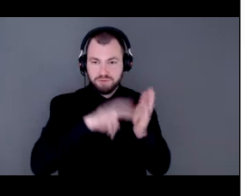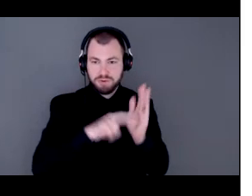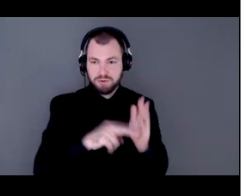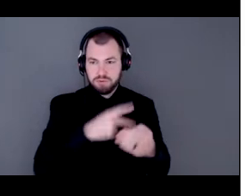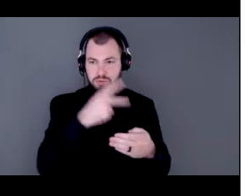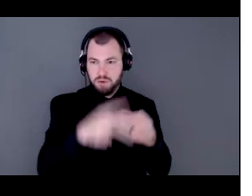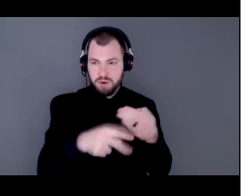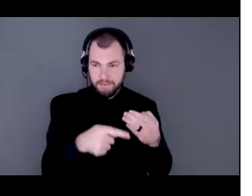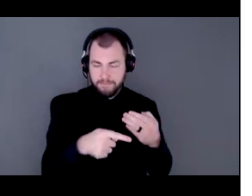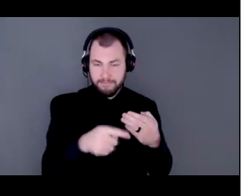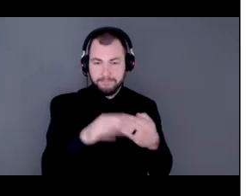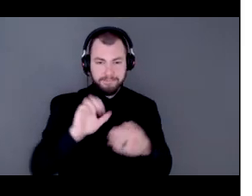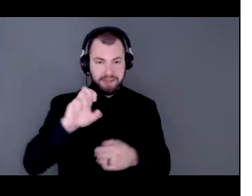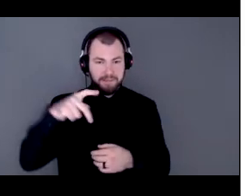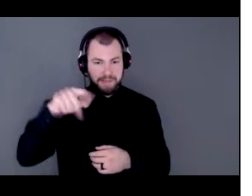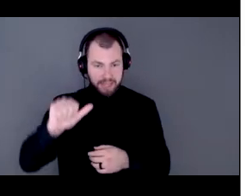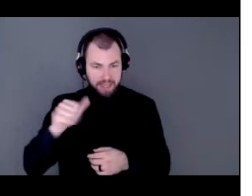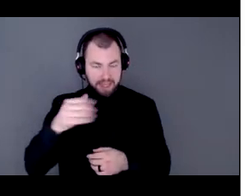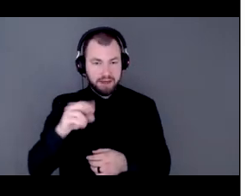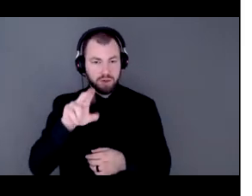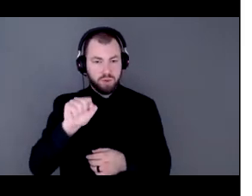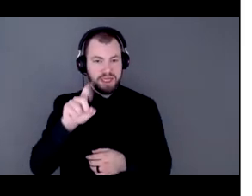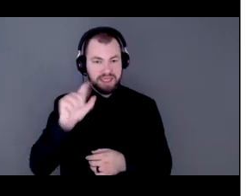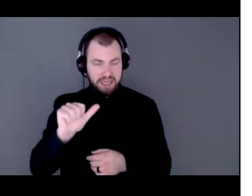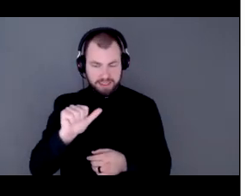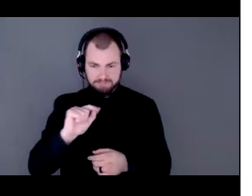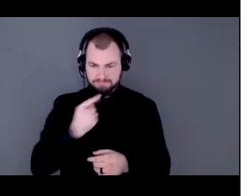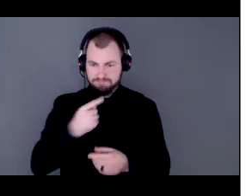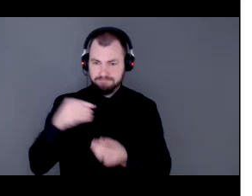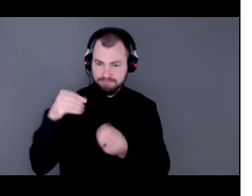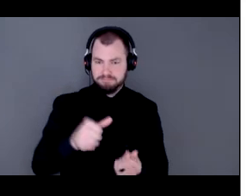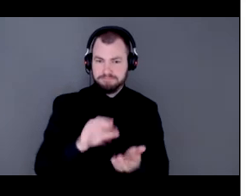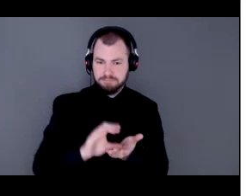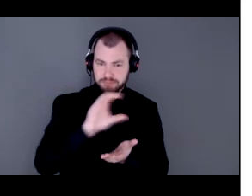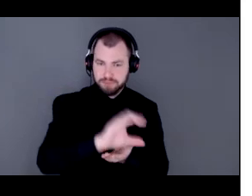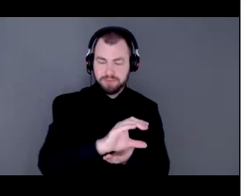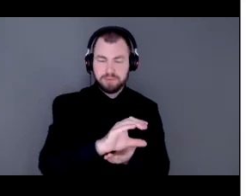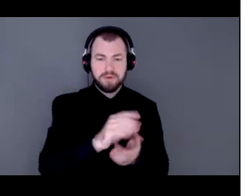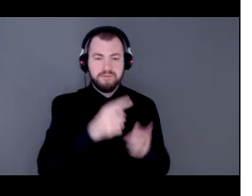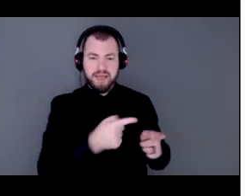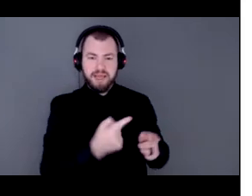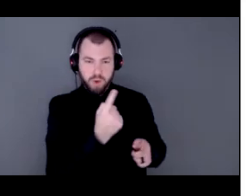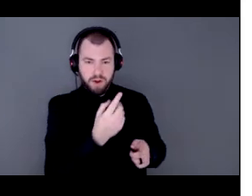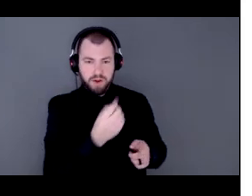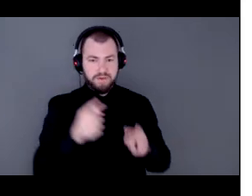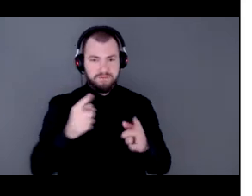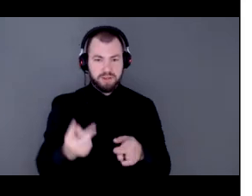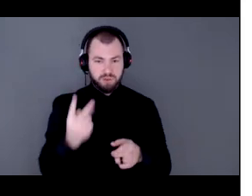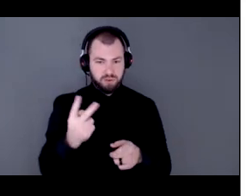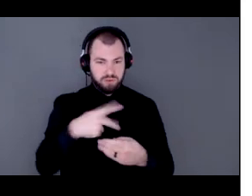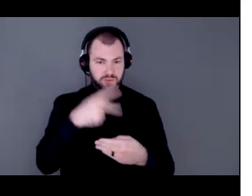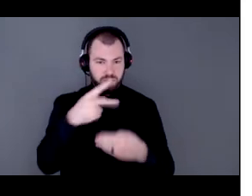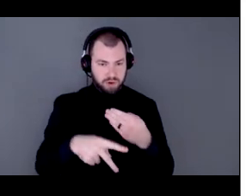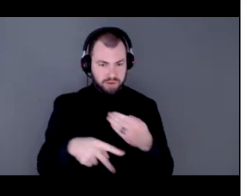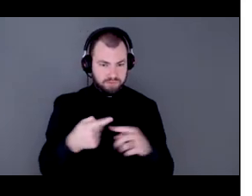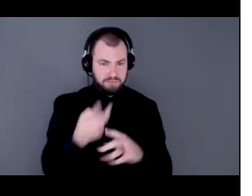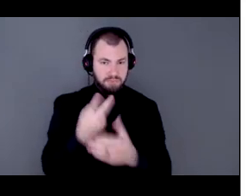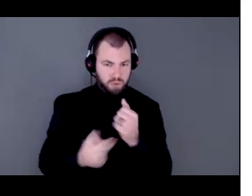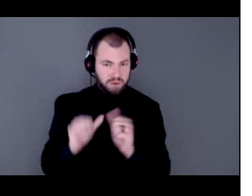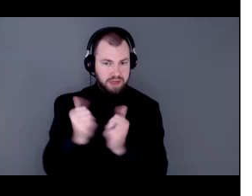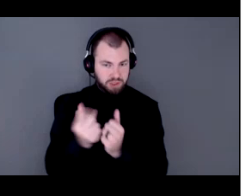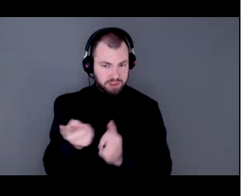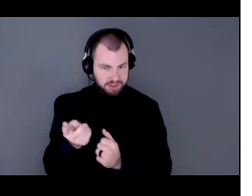by EPA and USDA pretty significantly, with phase one and phase two programs from both of those agencies. Next slide,